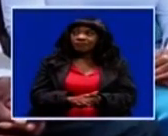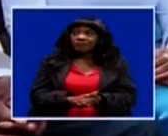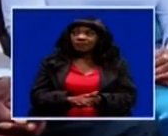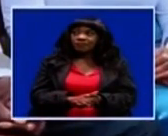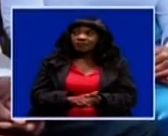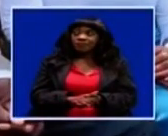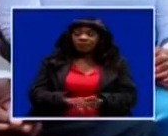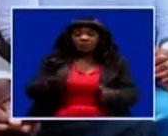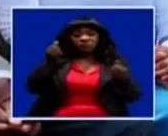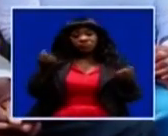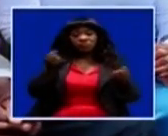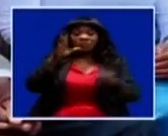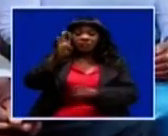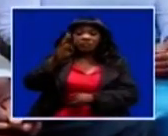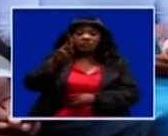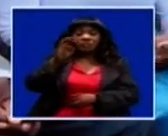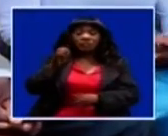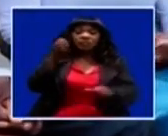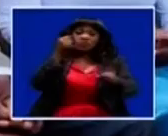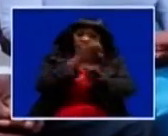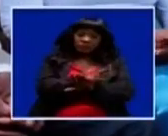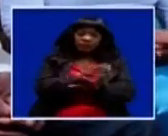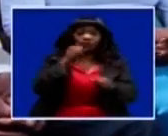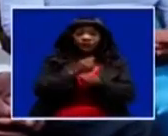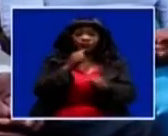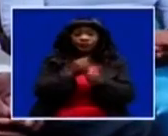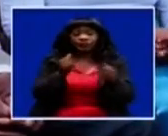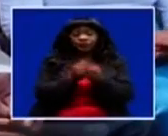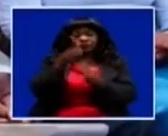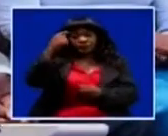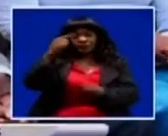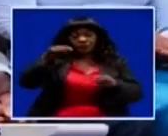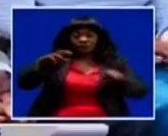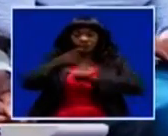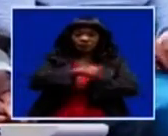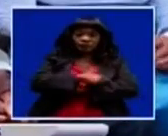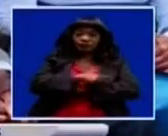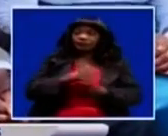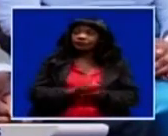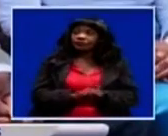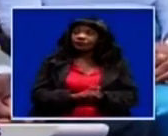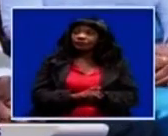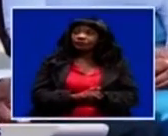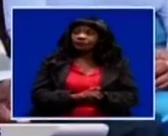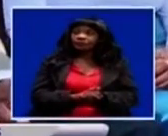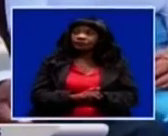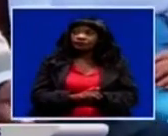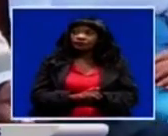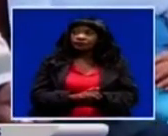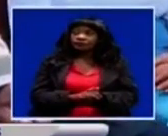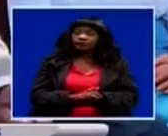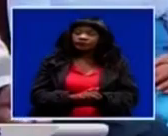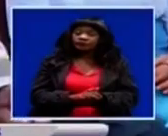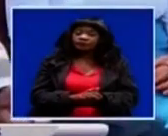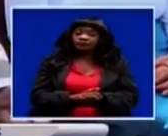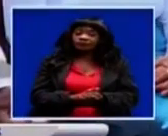with you. You see, you can see some of the things which are happening. Some people can say it is because